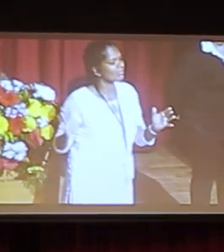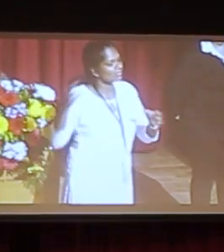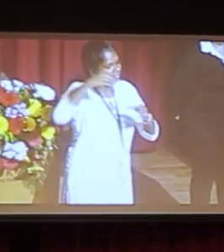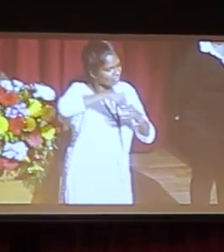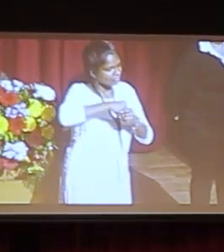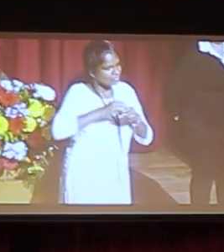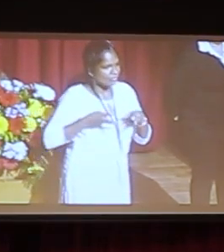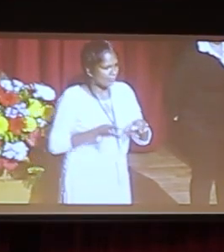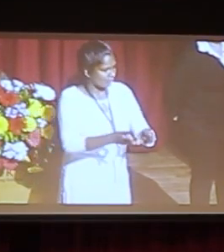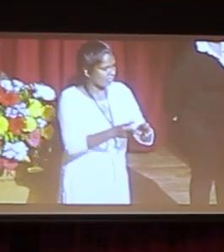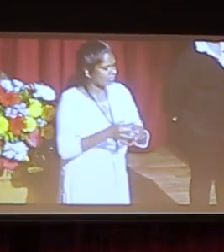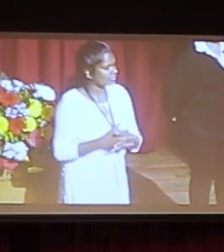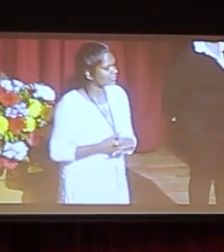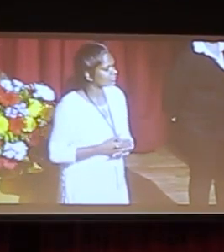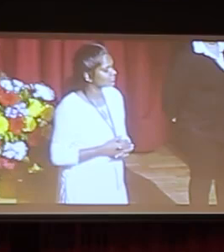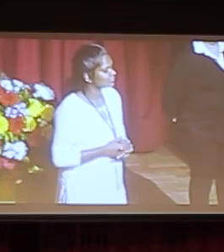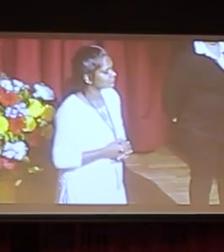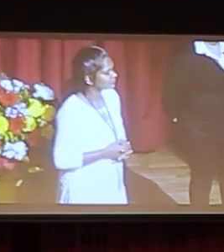way?